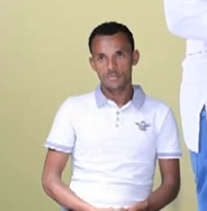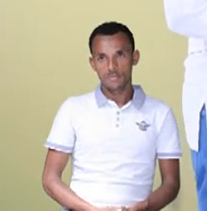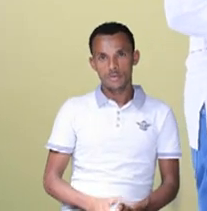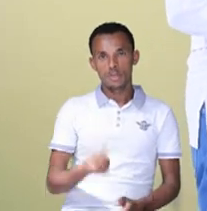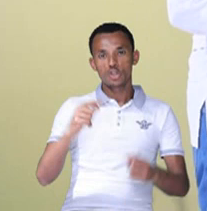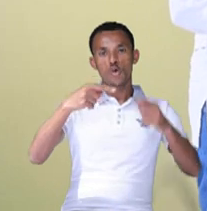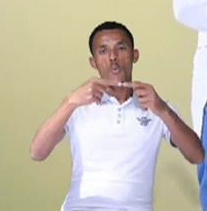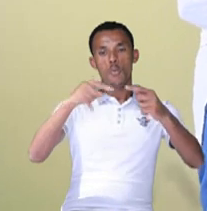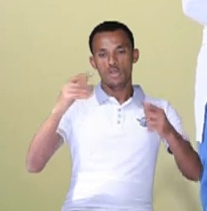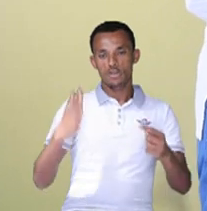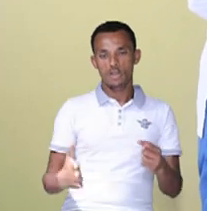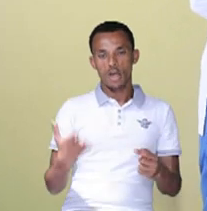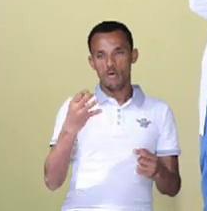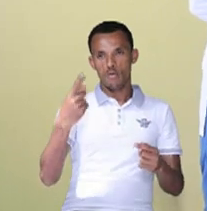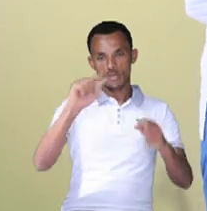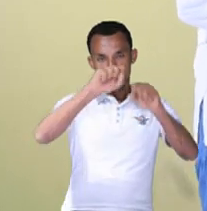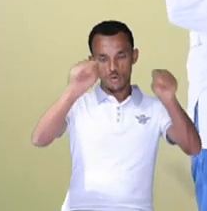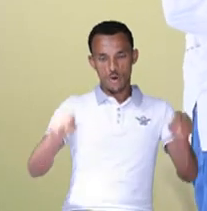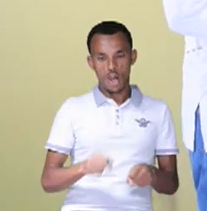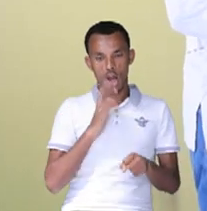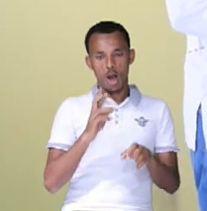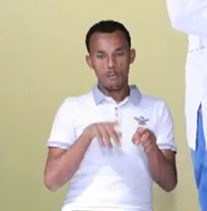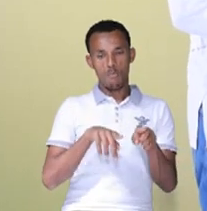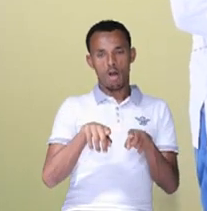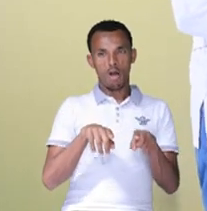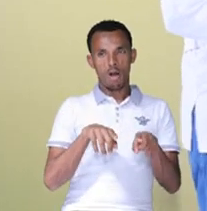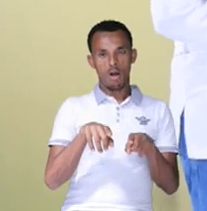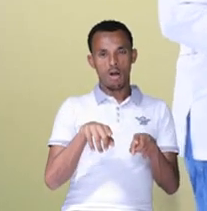The opposite side of the square are parallel.